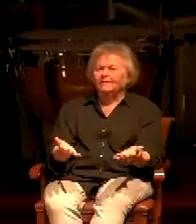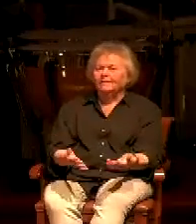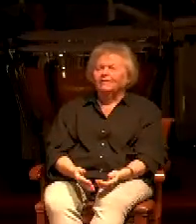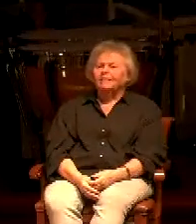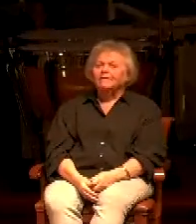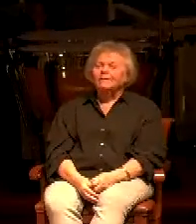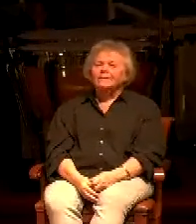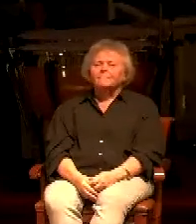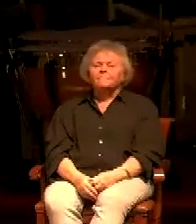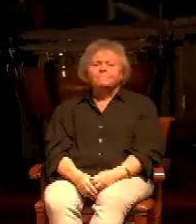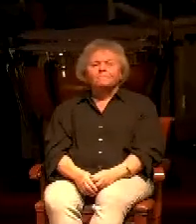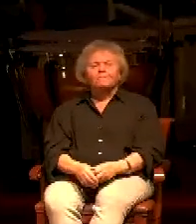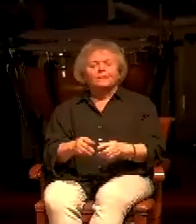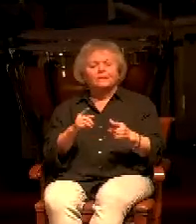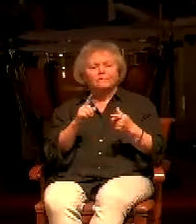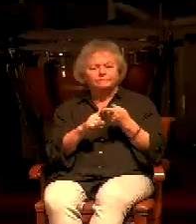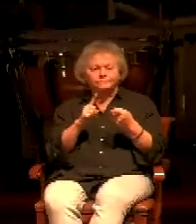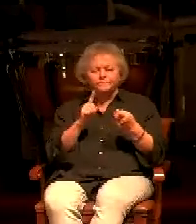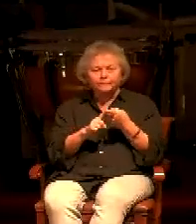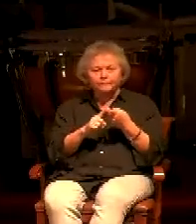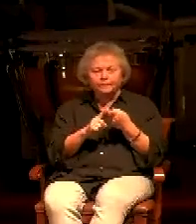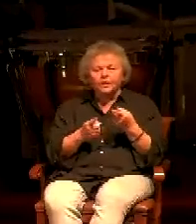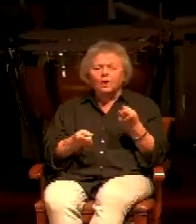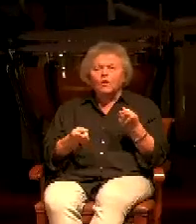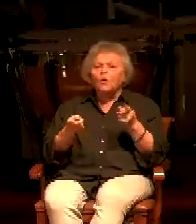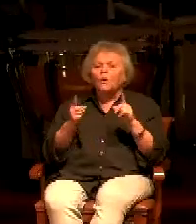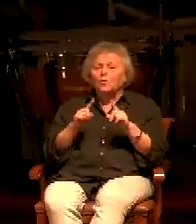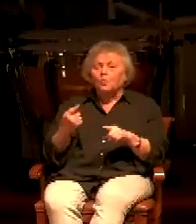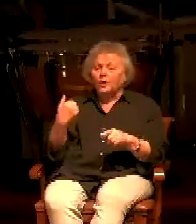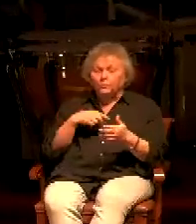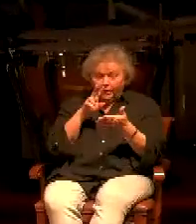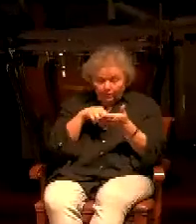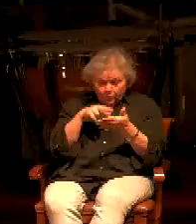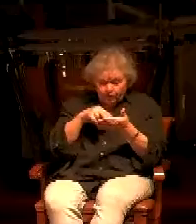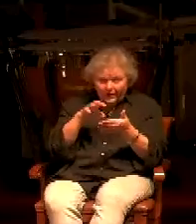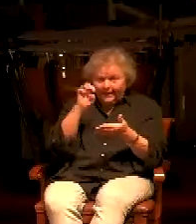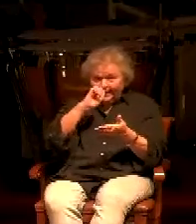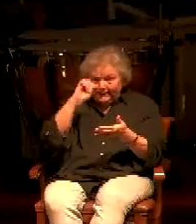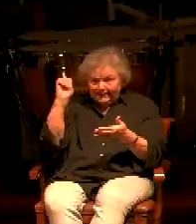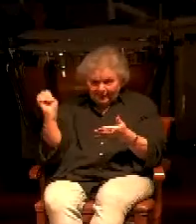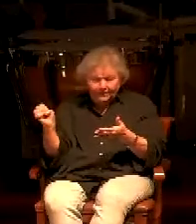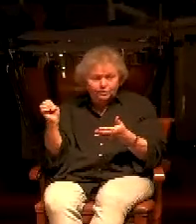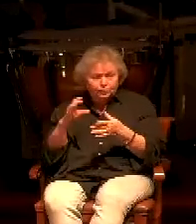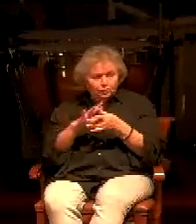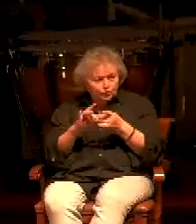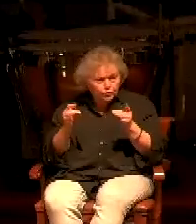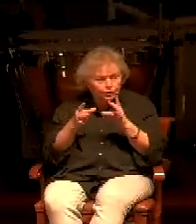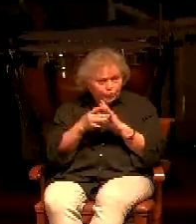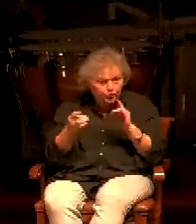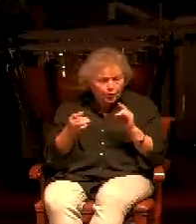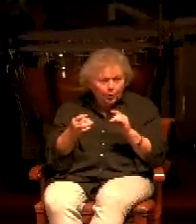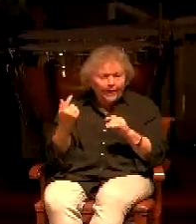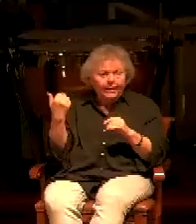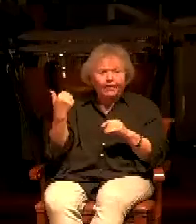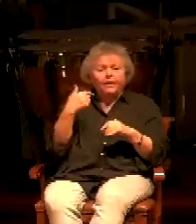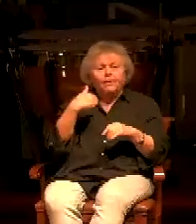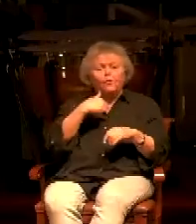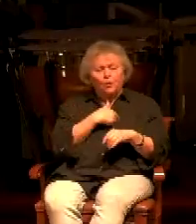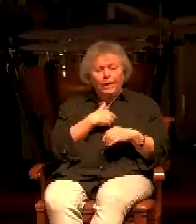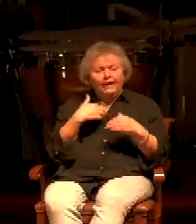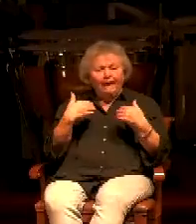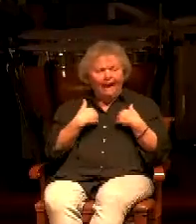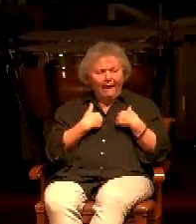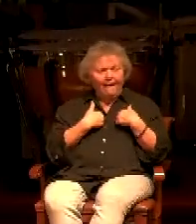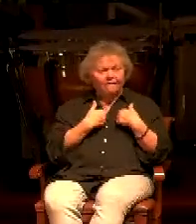The first one is, whenever we read the Easter story, we always like to categorize the characters. There are the bad guys: